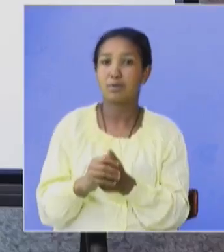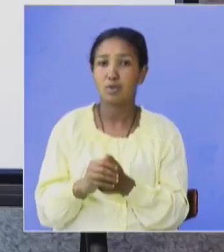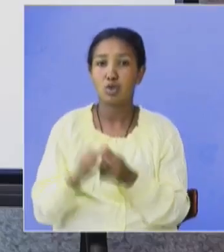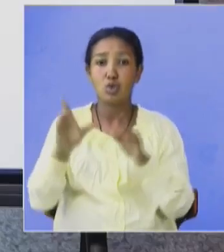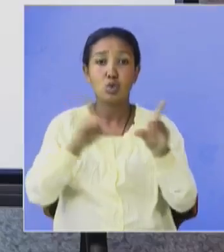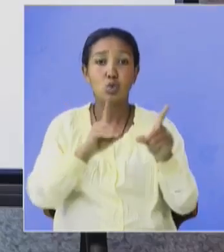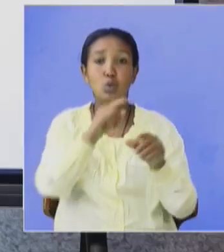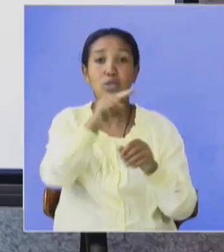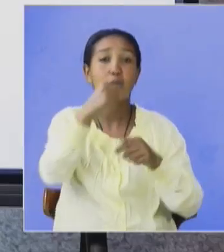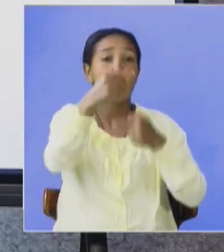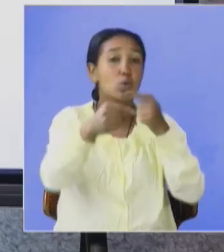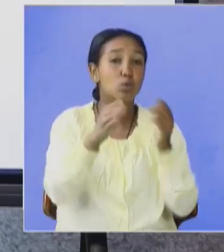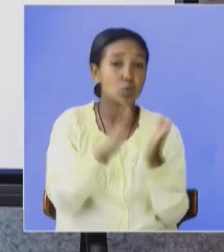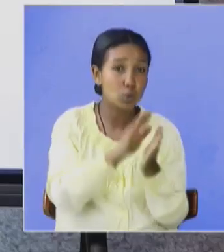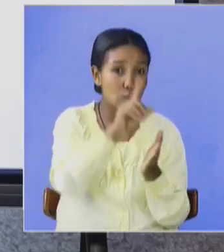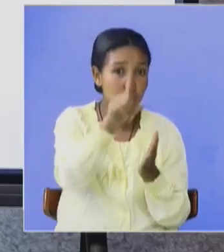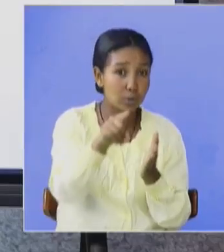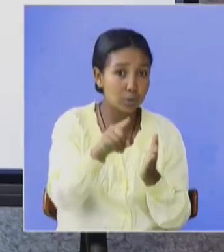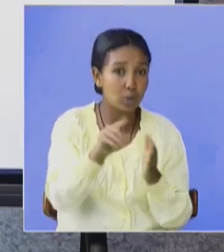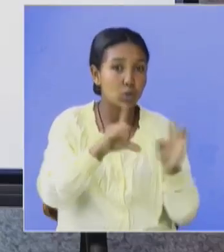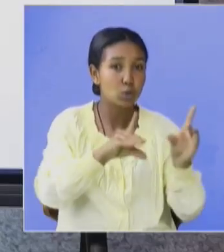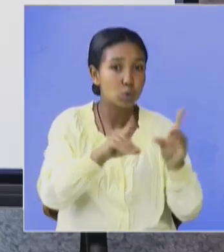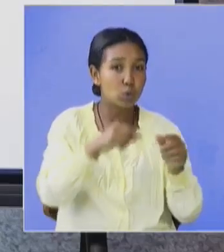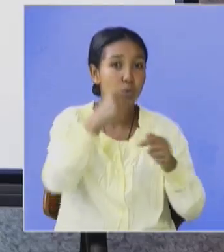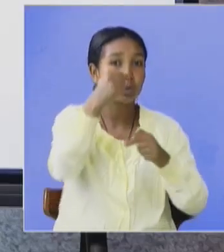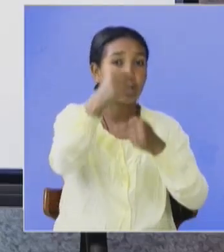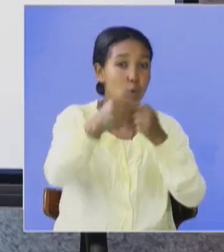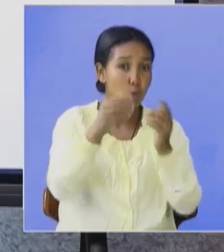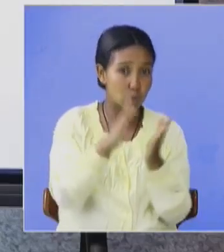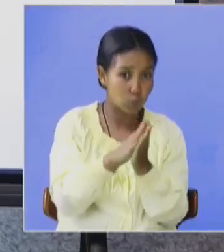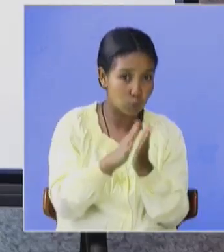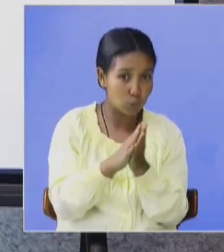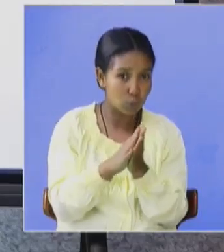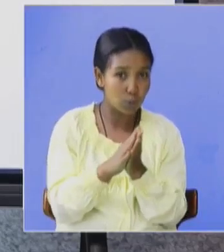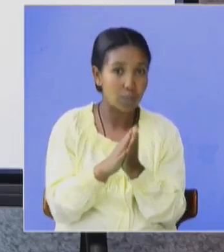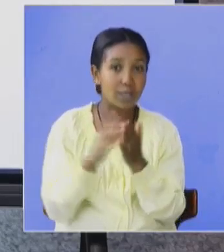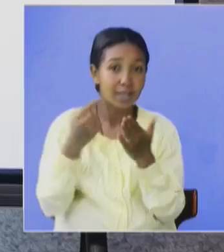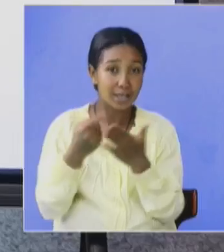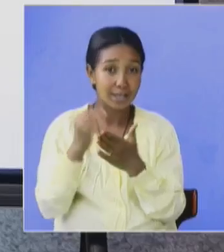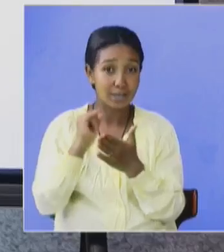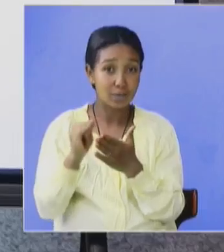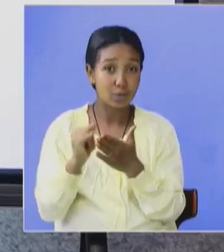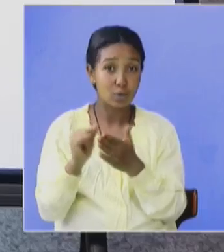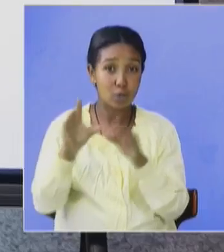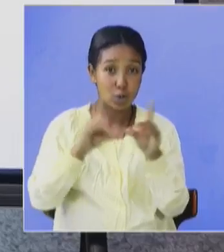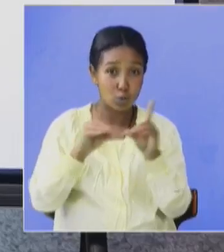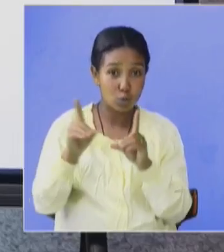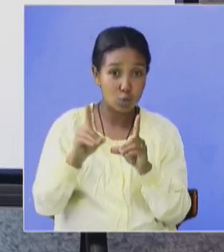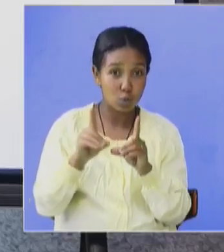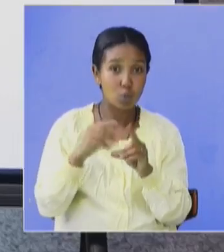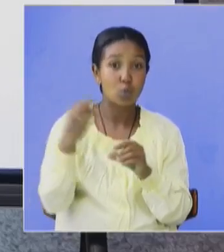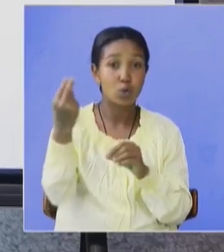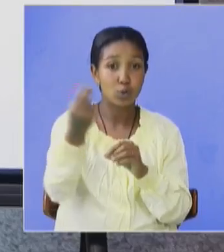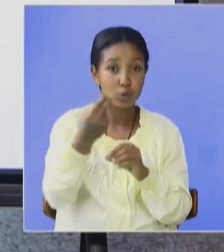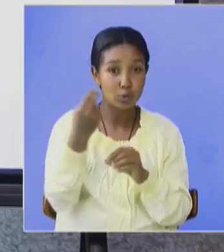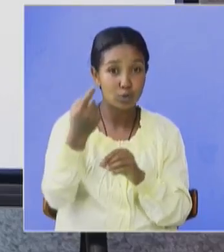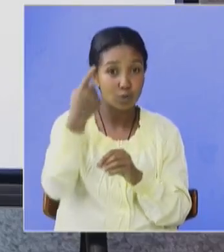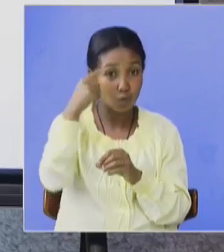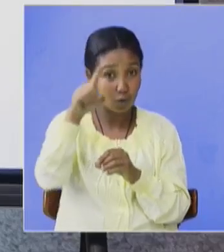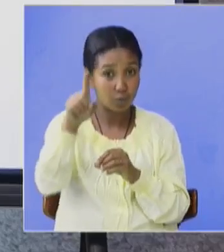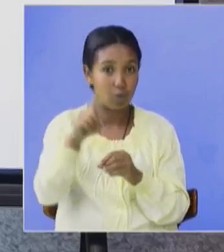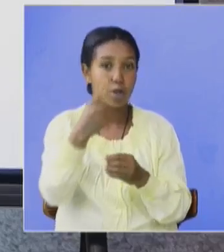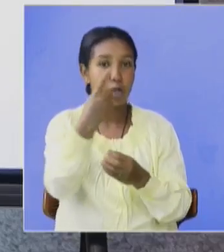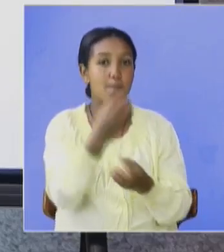Do they go to school? Do they go to school? And here is, when we come to do, we can use for